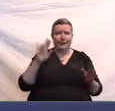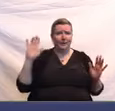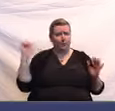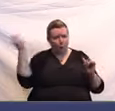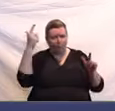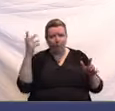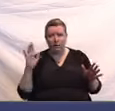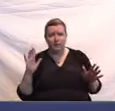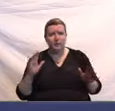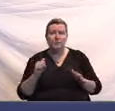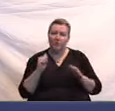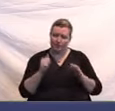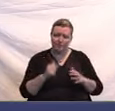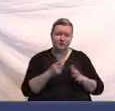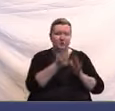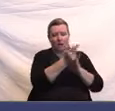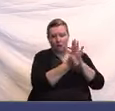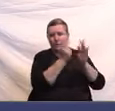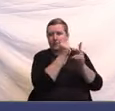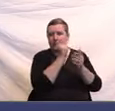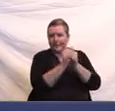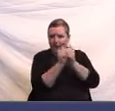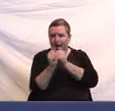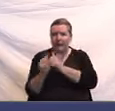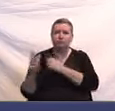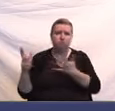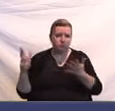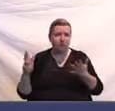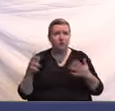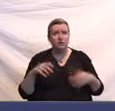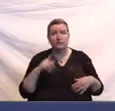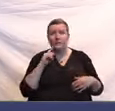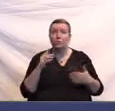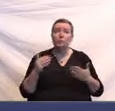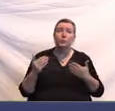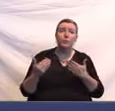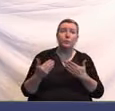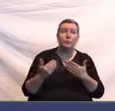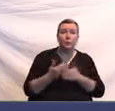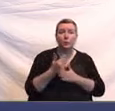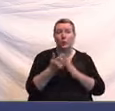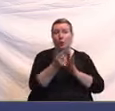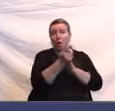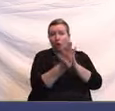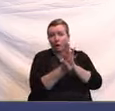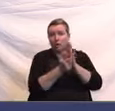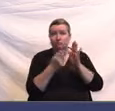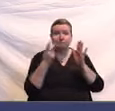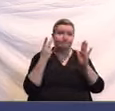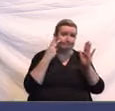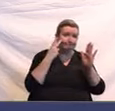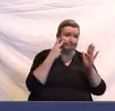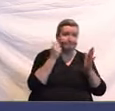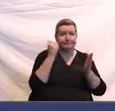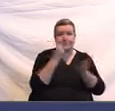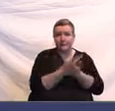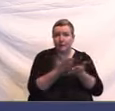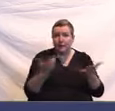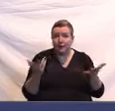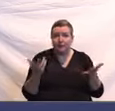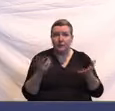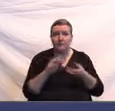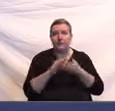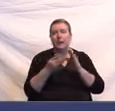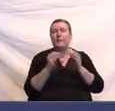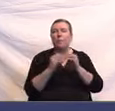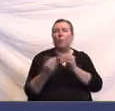well as this prospective package, all continue to get at making our state responsibly, sensibly, and reasonably